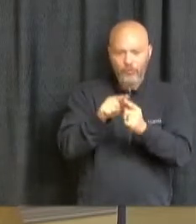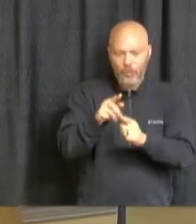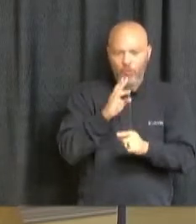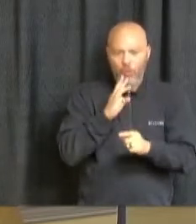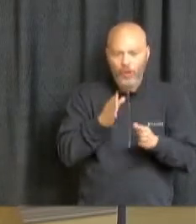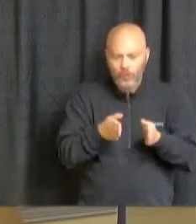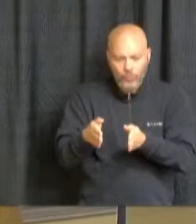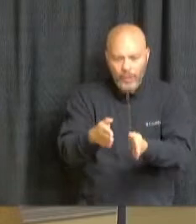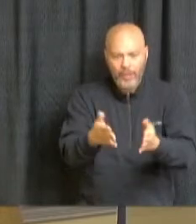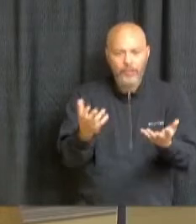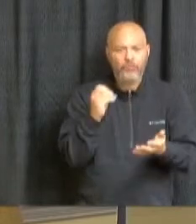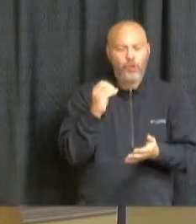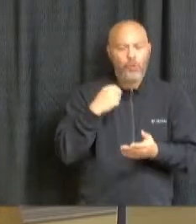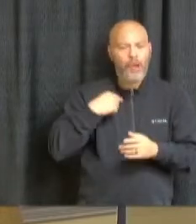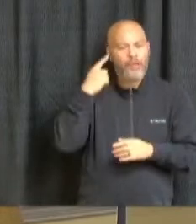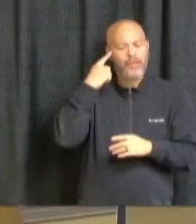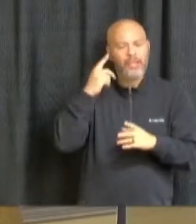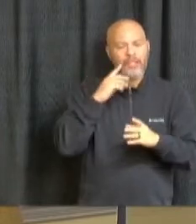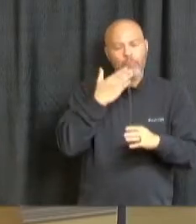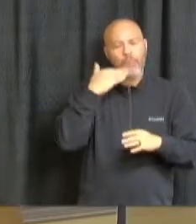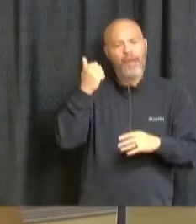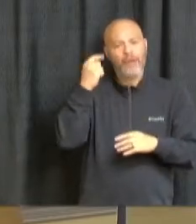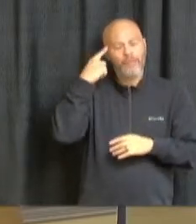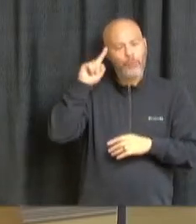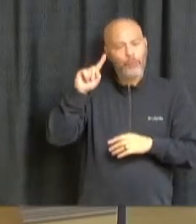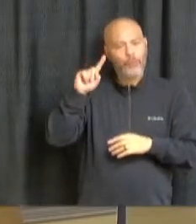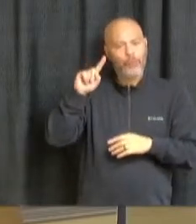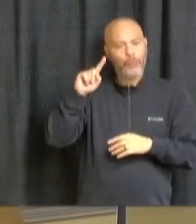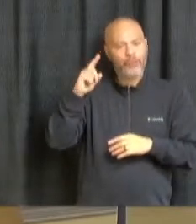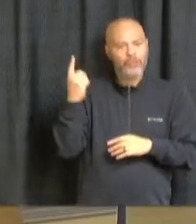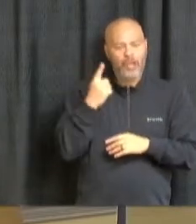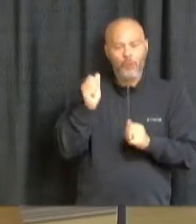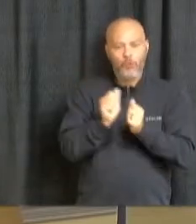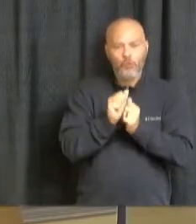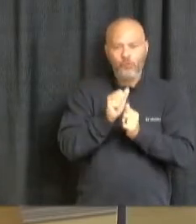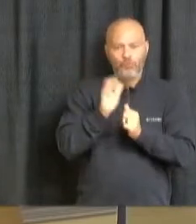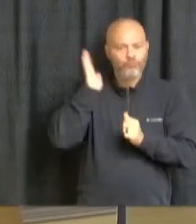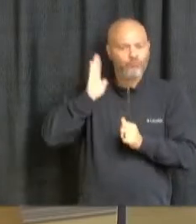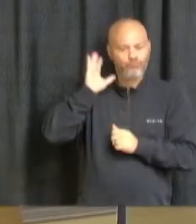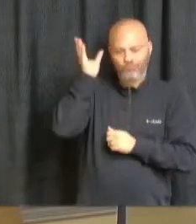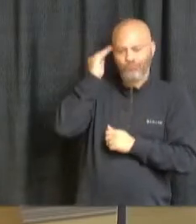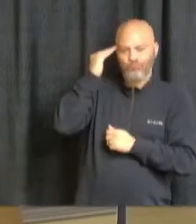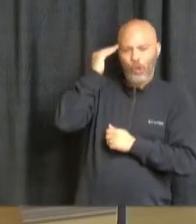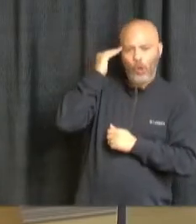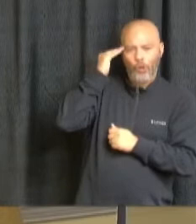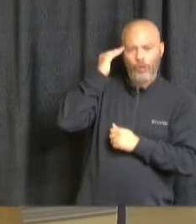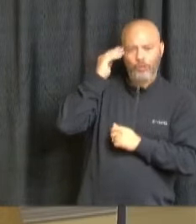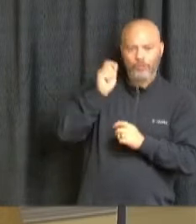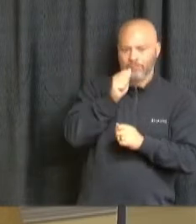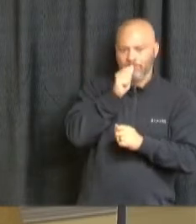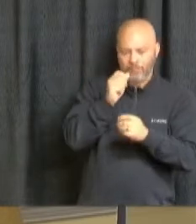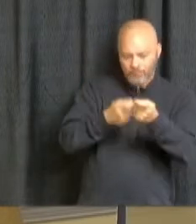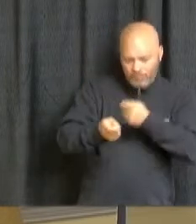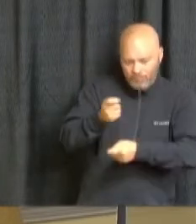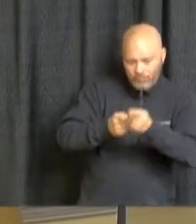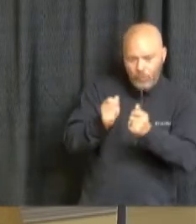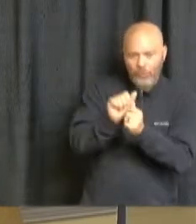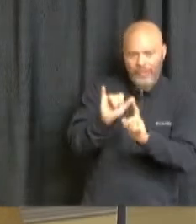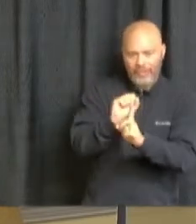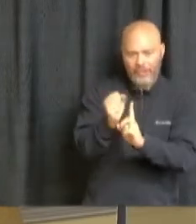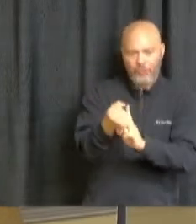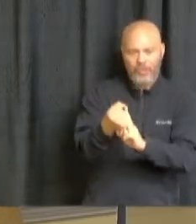And I think it's better for someone with the knowledge of it to be dealing with this